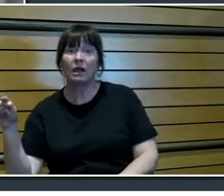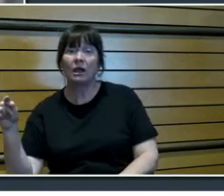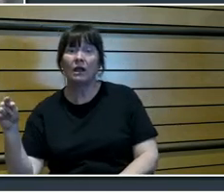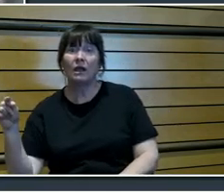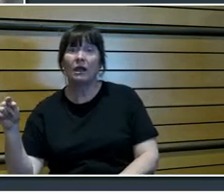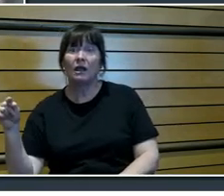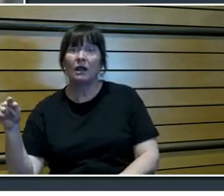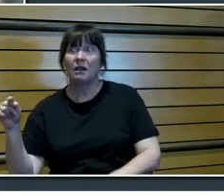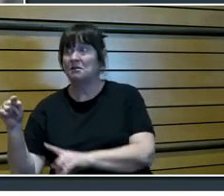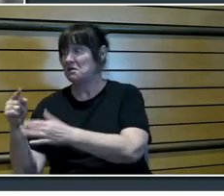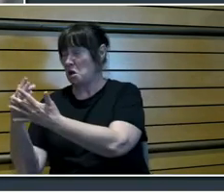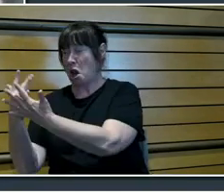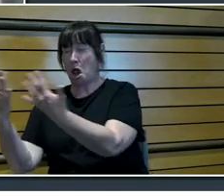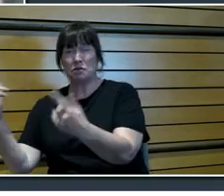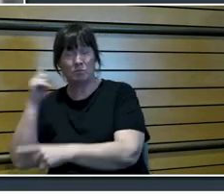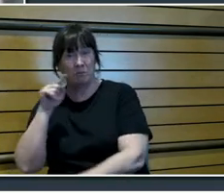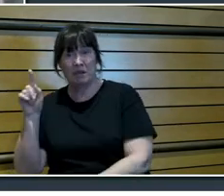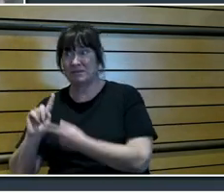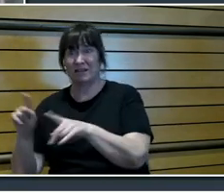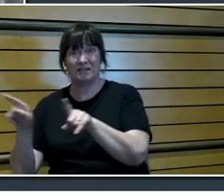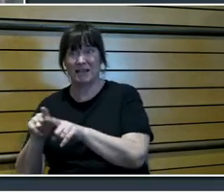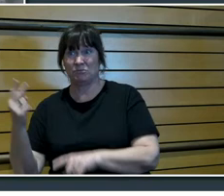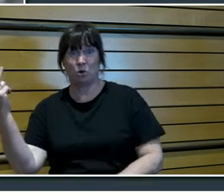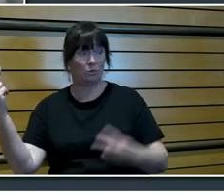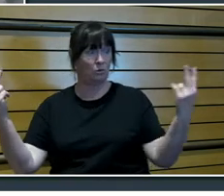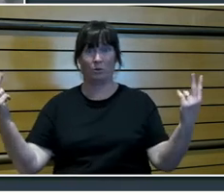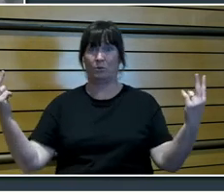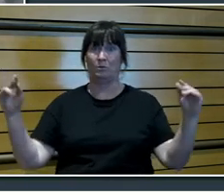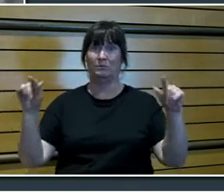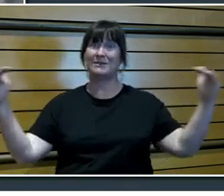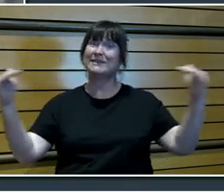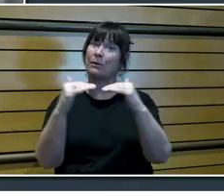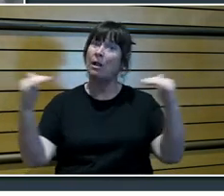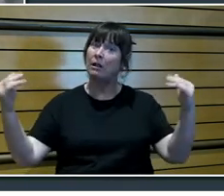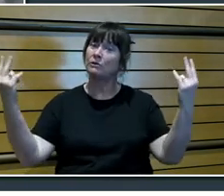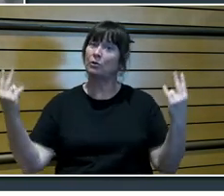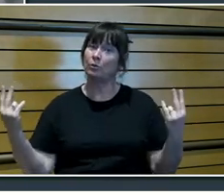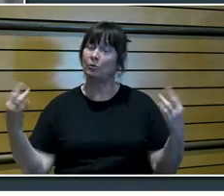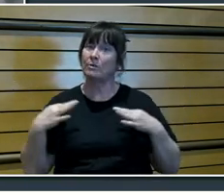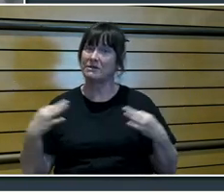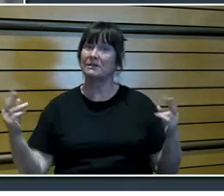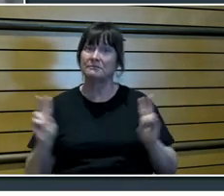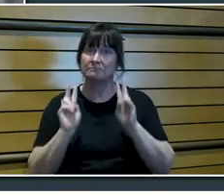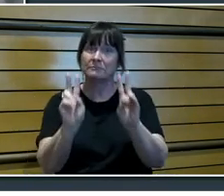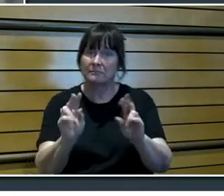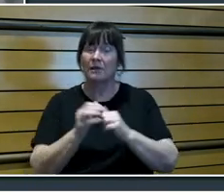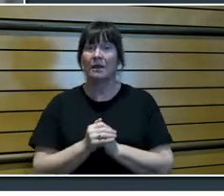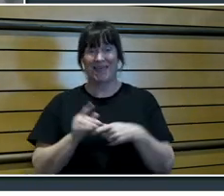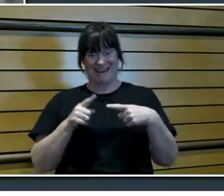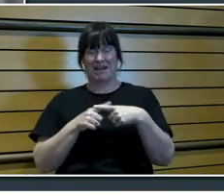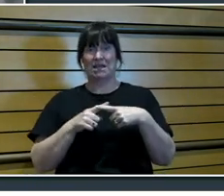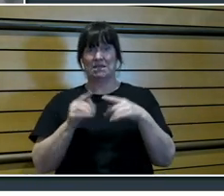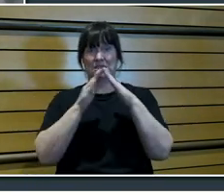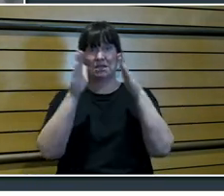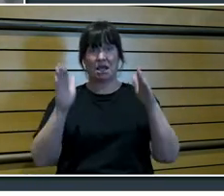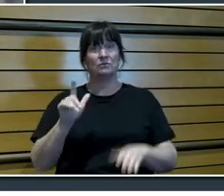every, well, I think it's about 600,000 people, but I only get two senators. So, you know, in the House of Lords in Britain, you know,